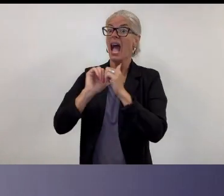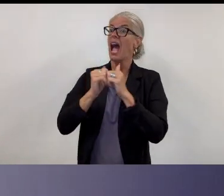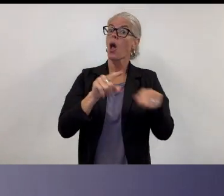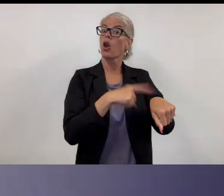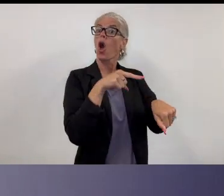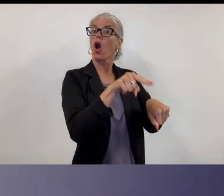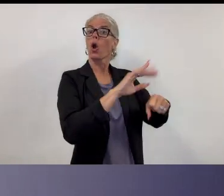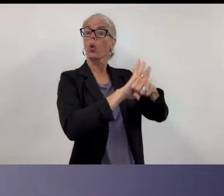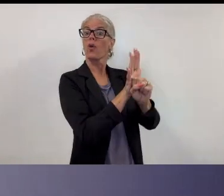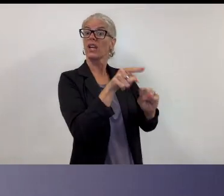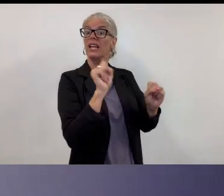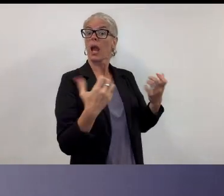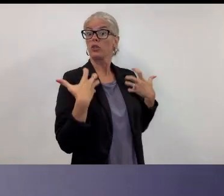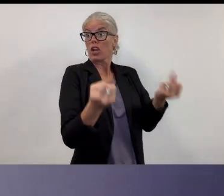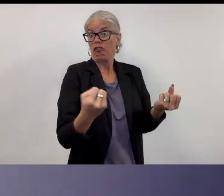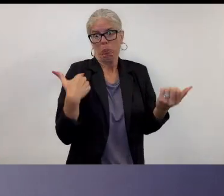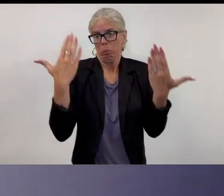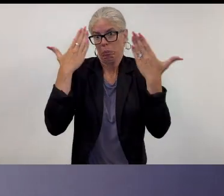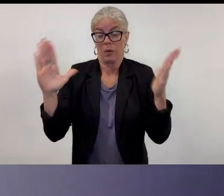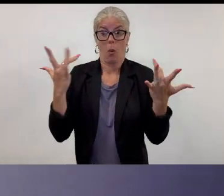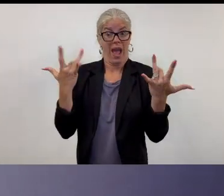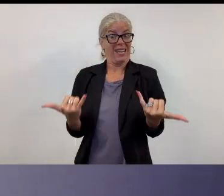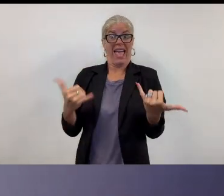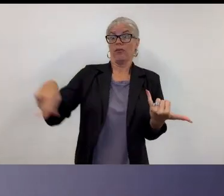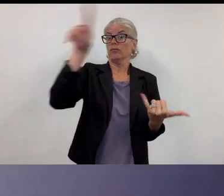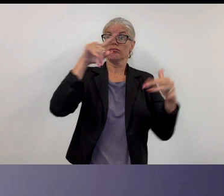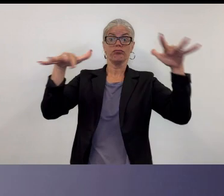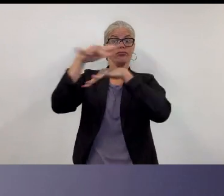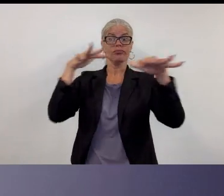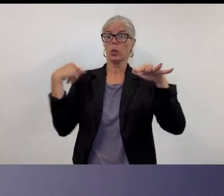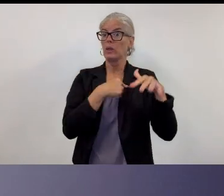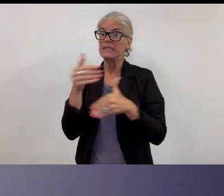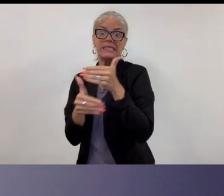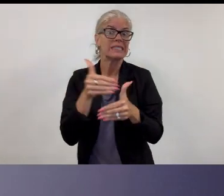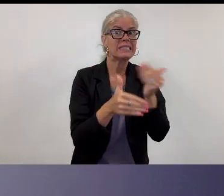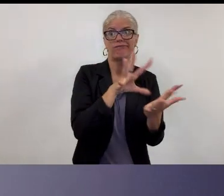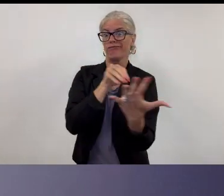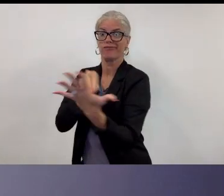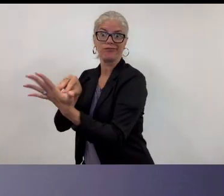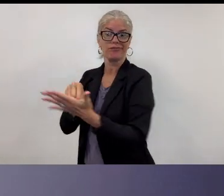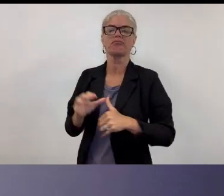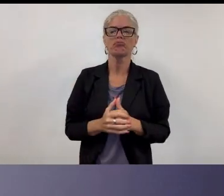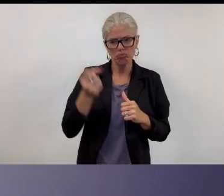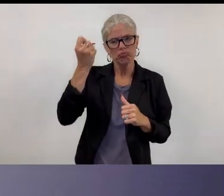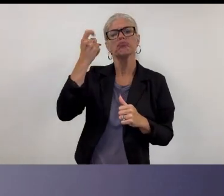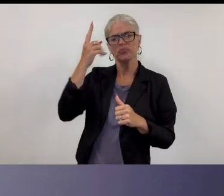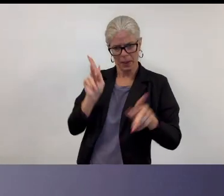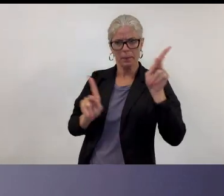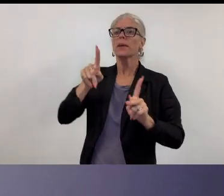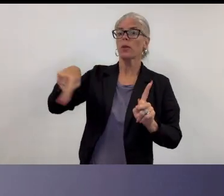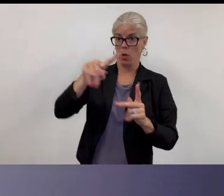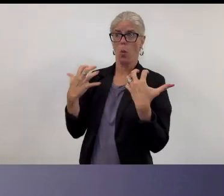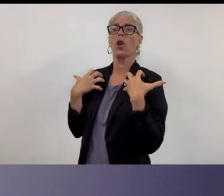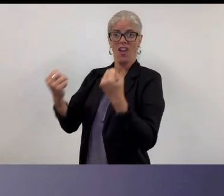from COVID because we're living it as it's occurring. So we do know that people do get recovery. We do know that it